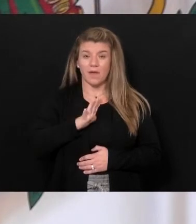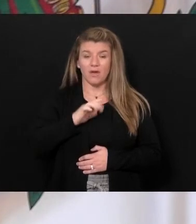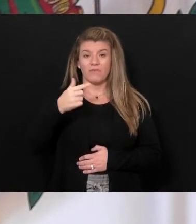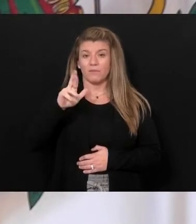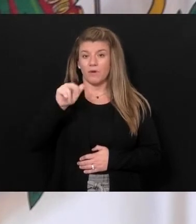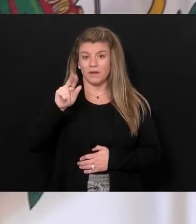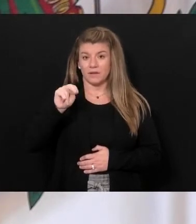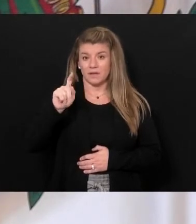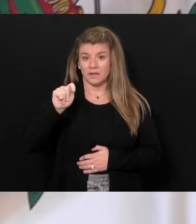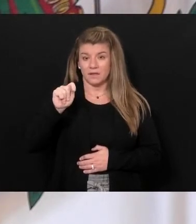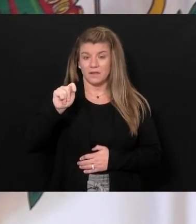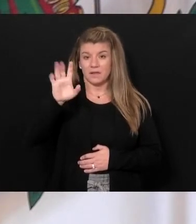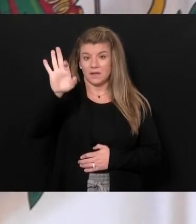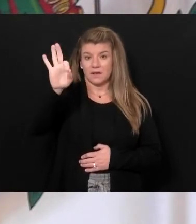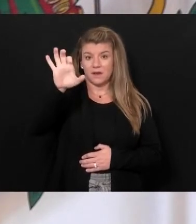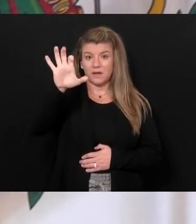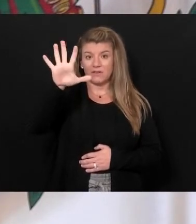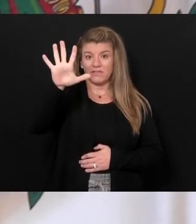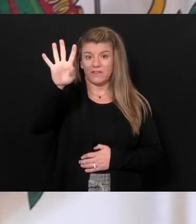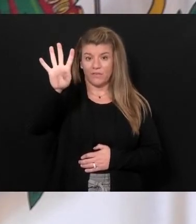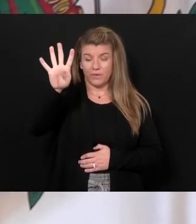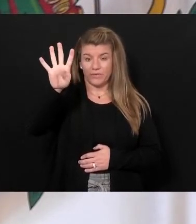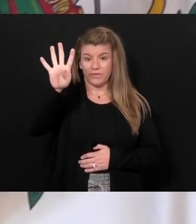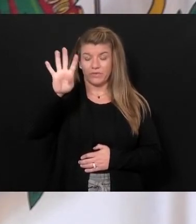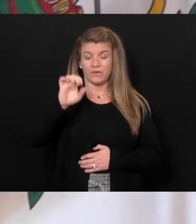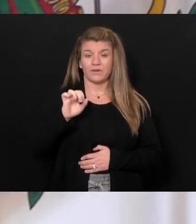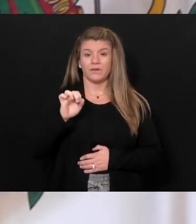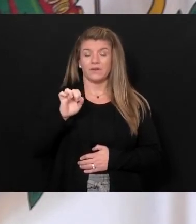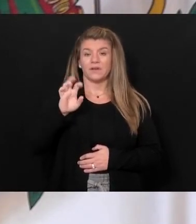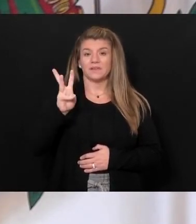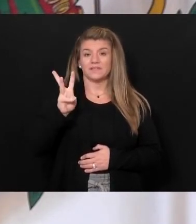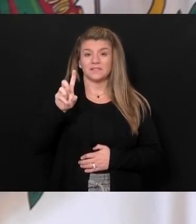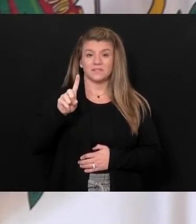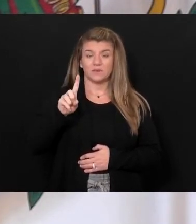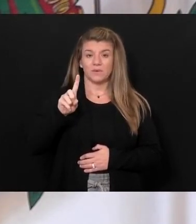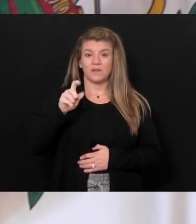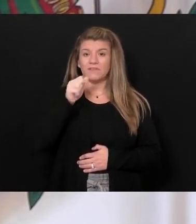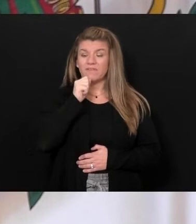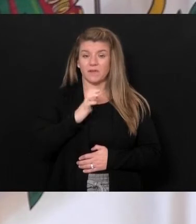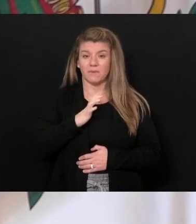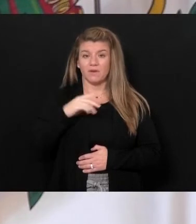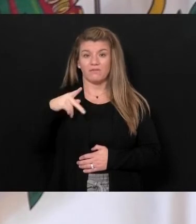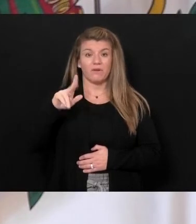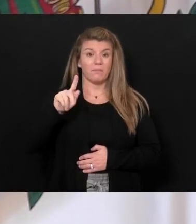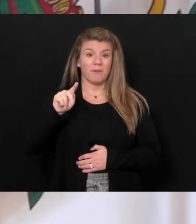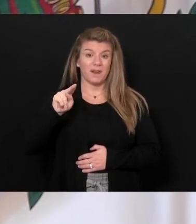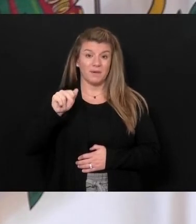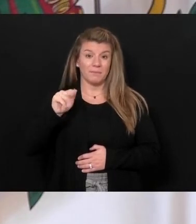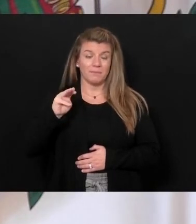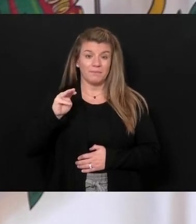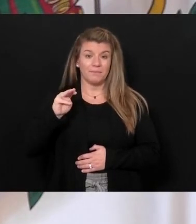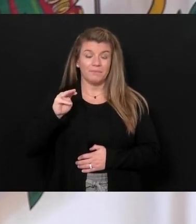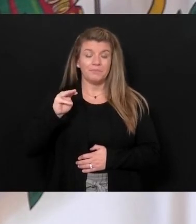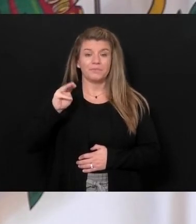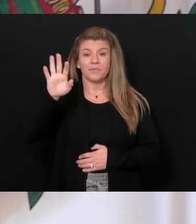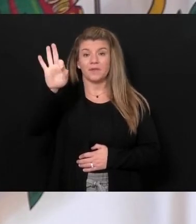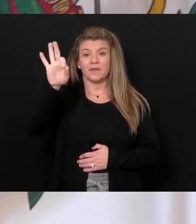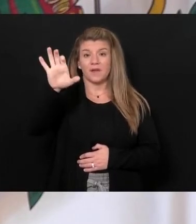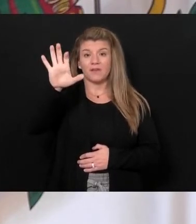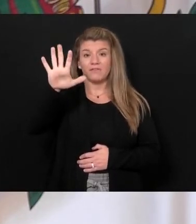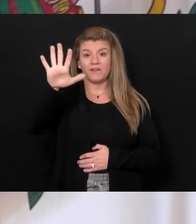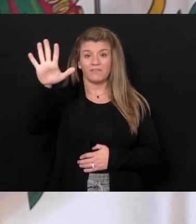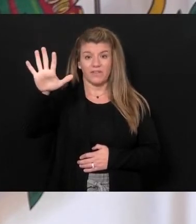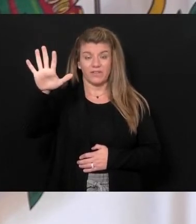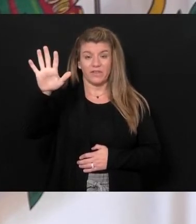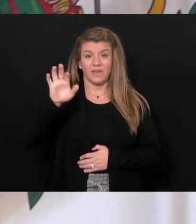Grant County. Our 954th death, a 61-year-old female from Putnam County. Our